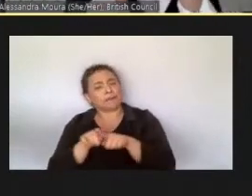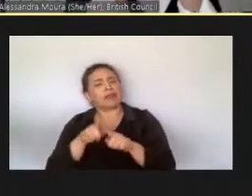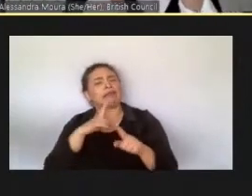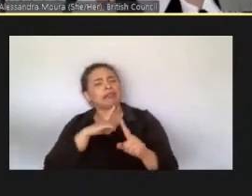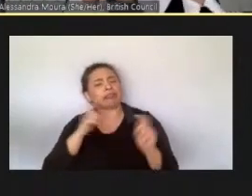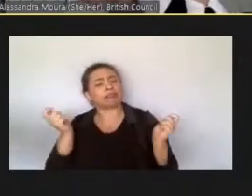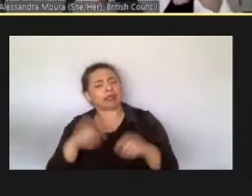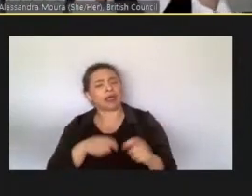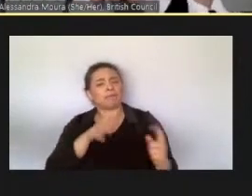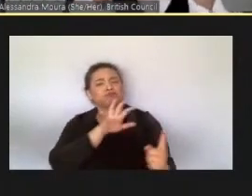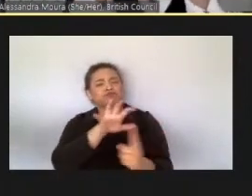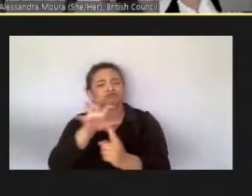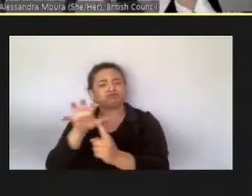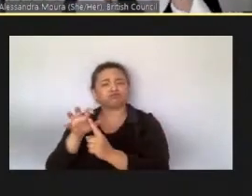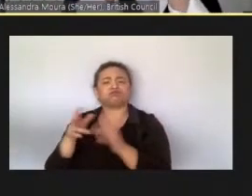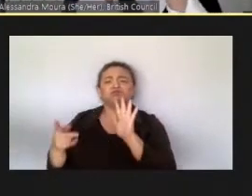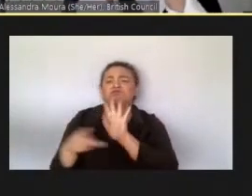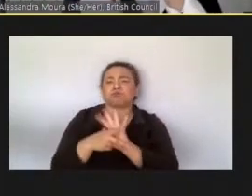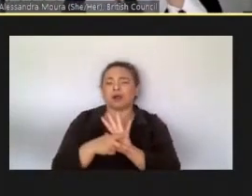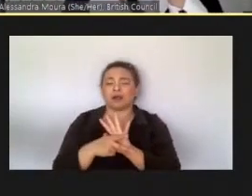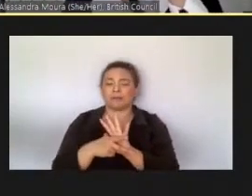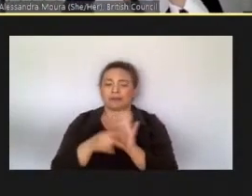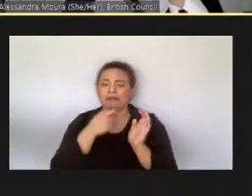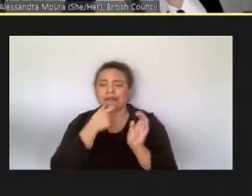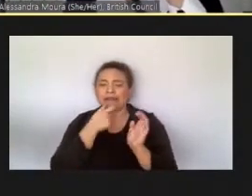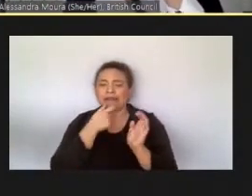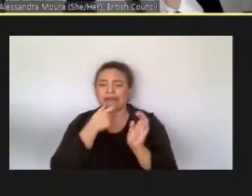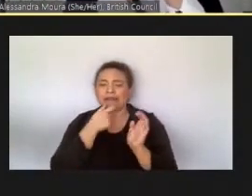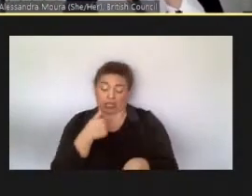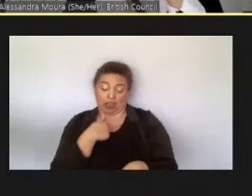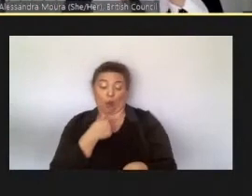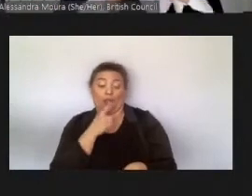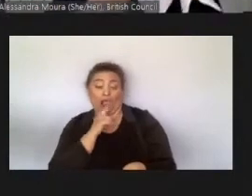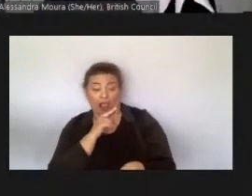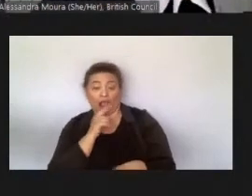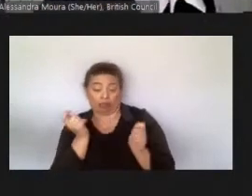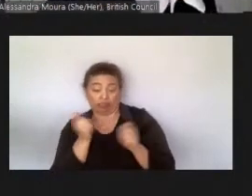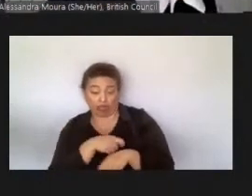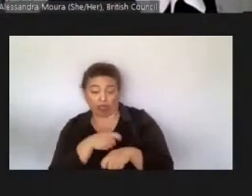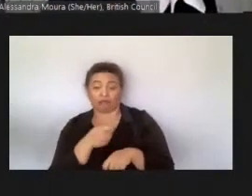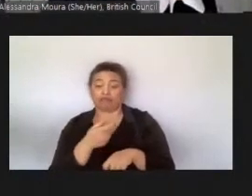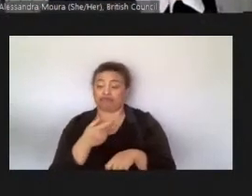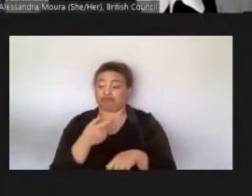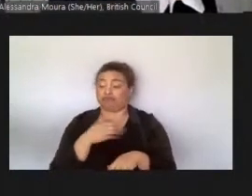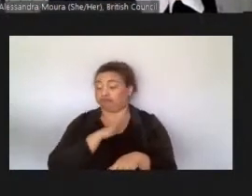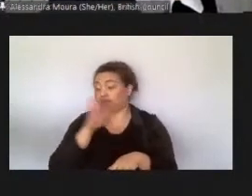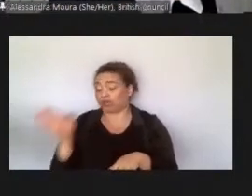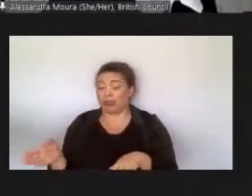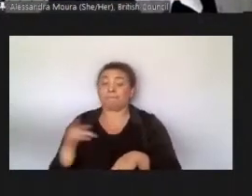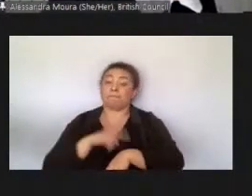etc. So that I think that's quite the same. Yeah, definitely. Okay, let's move